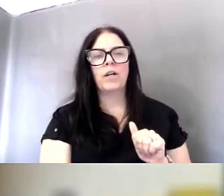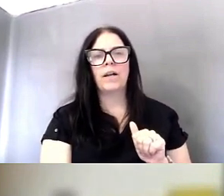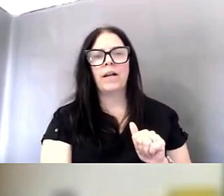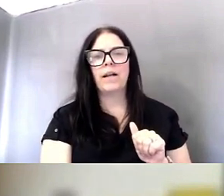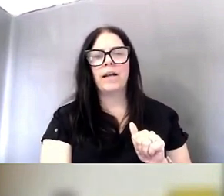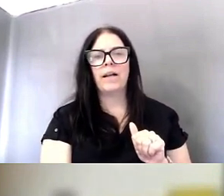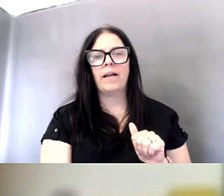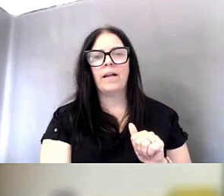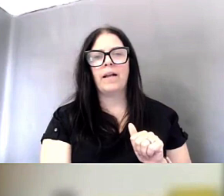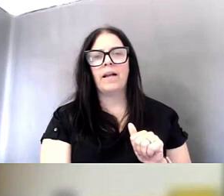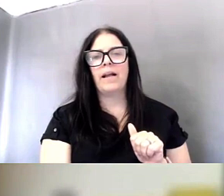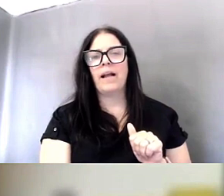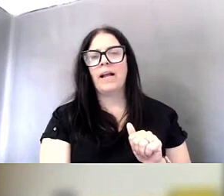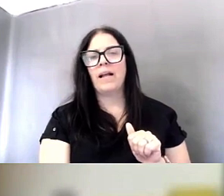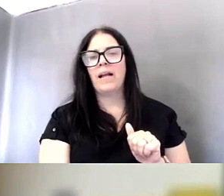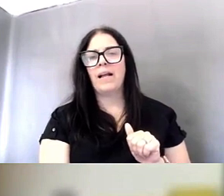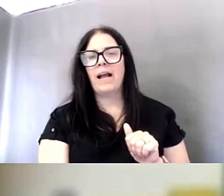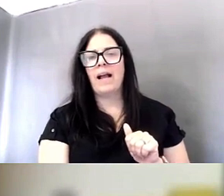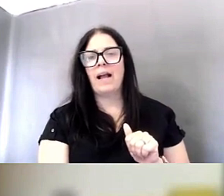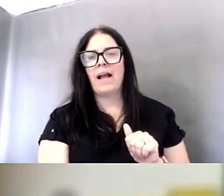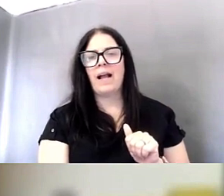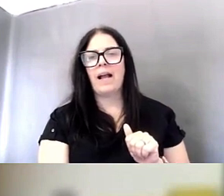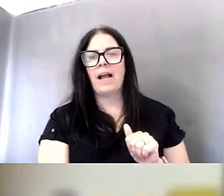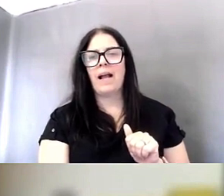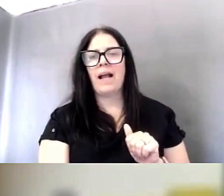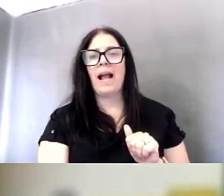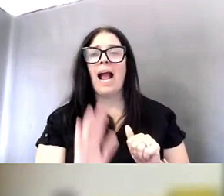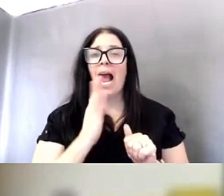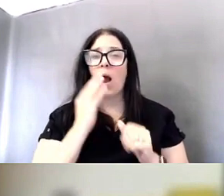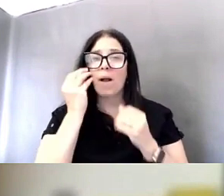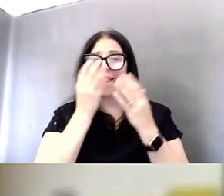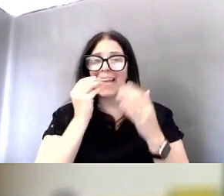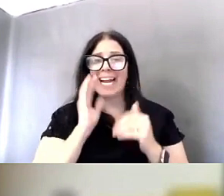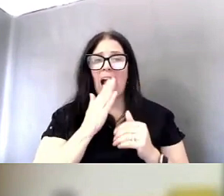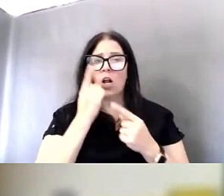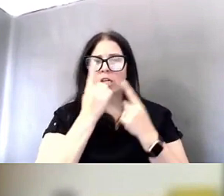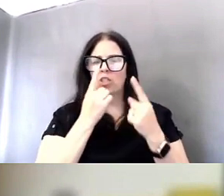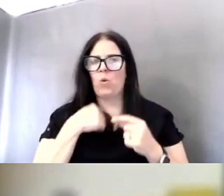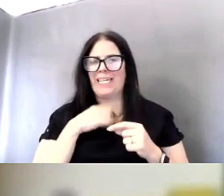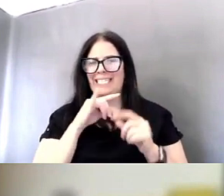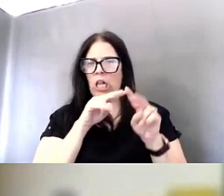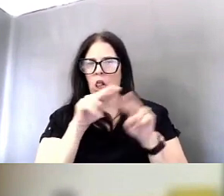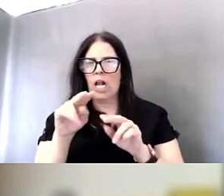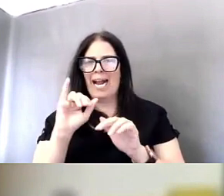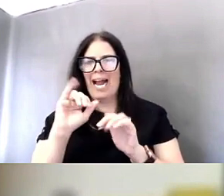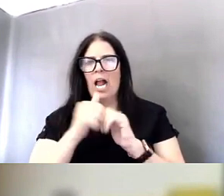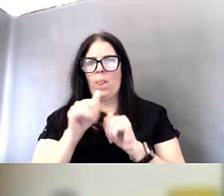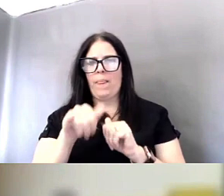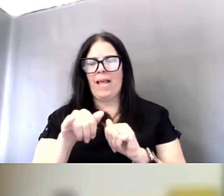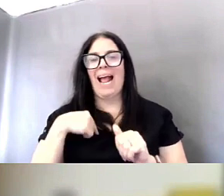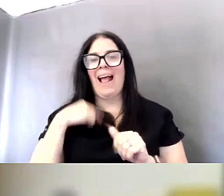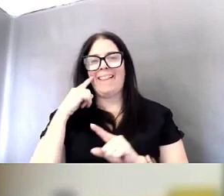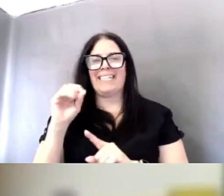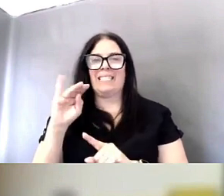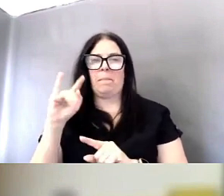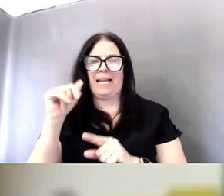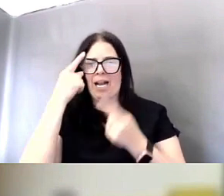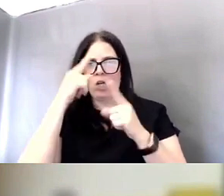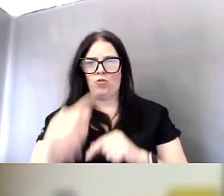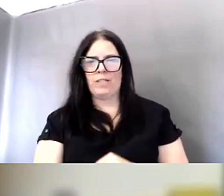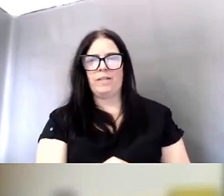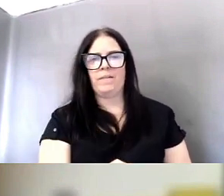our considerations are, that was what we really did look at, and I think Smita would concur.